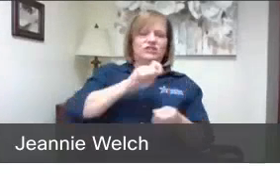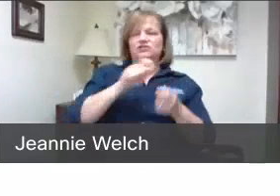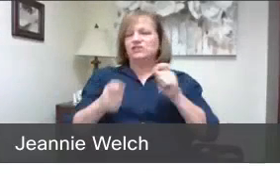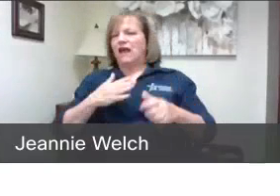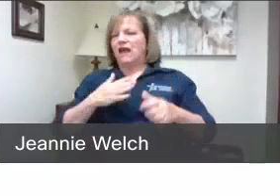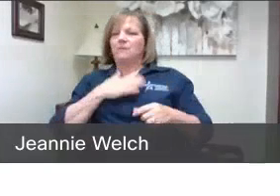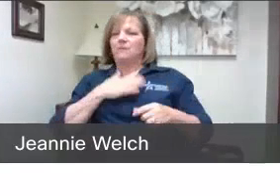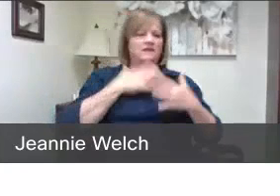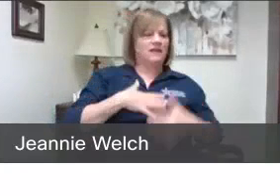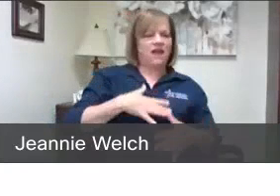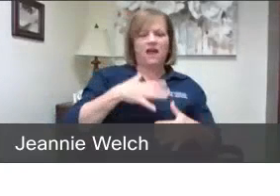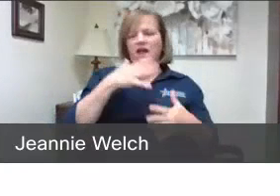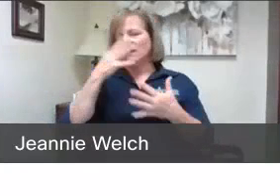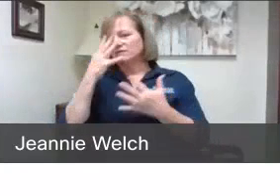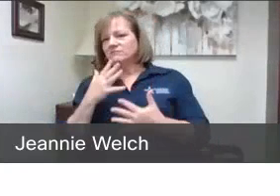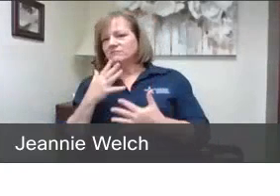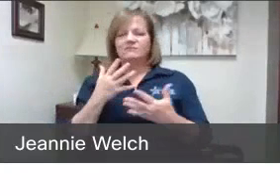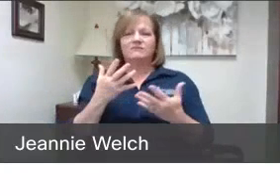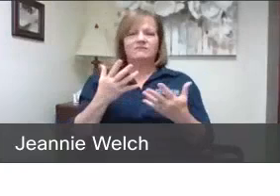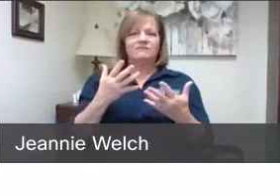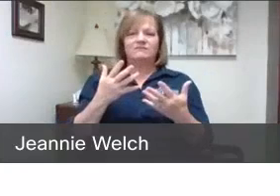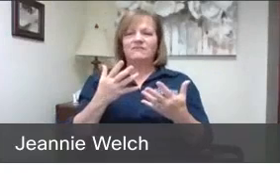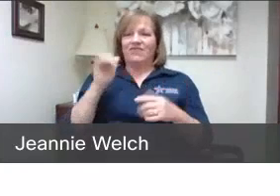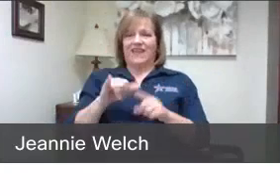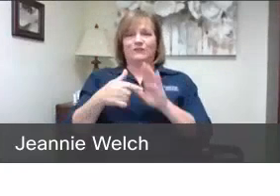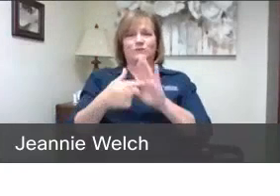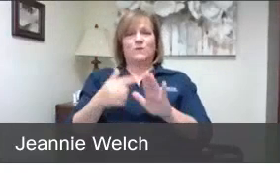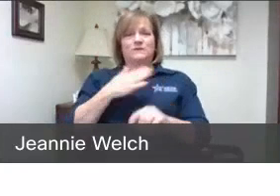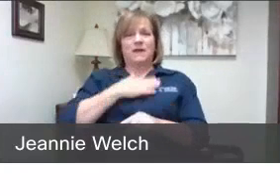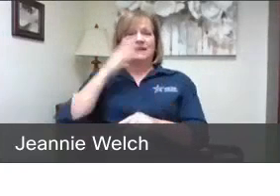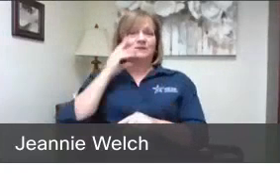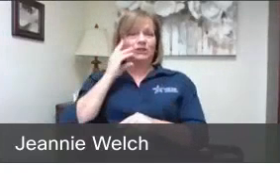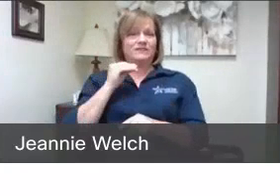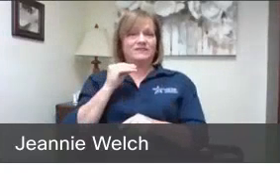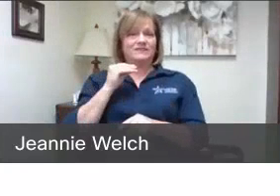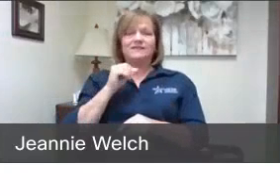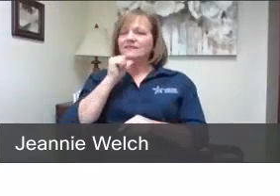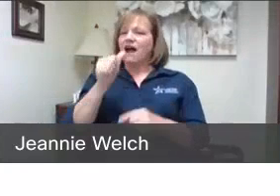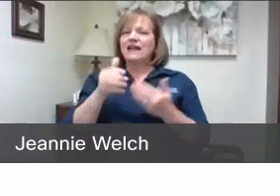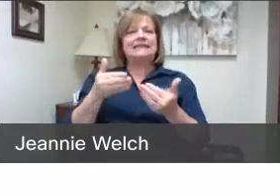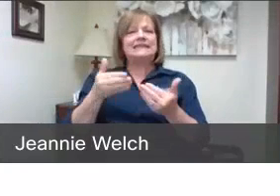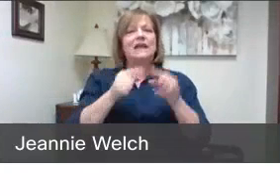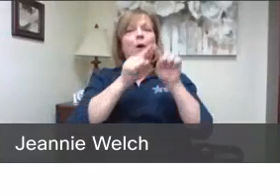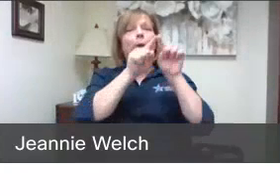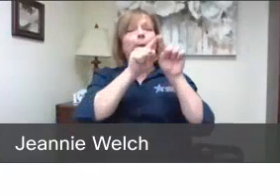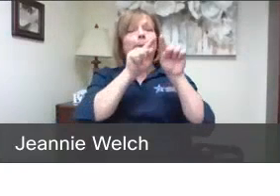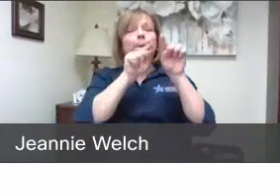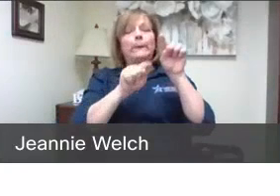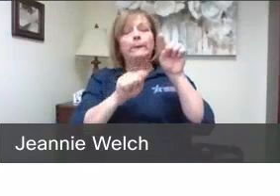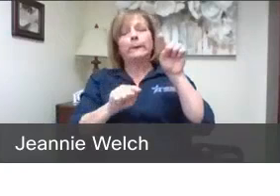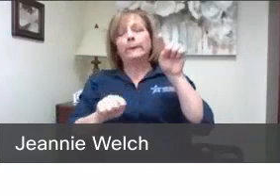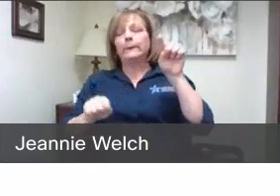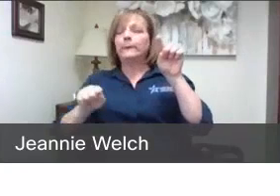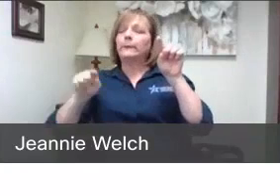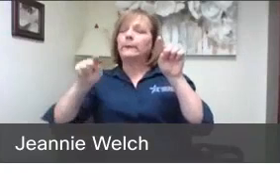then I have over there on the side my experience, because it's not just a straight line. It's not just, bam, bam,